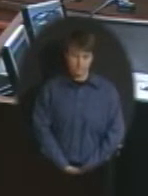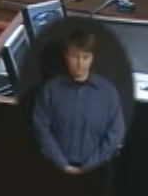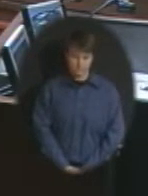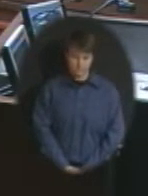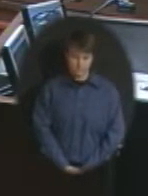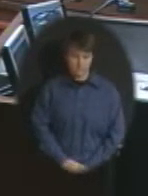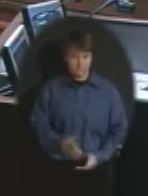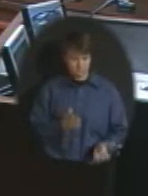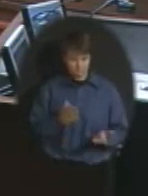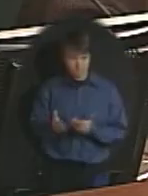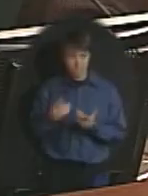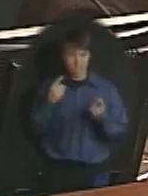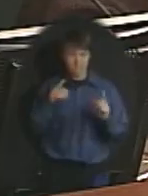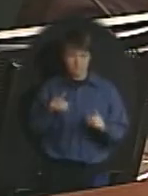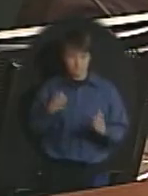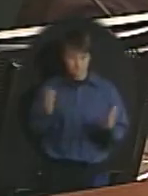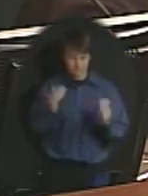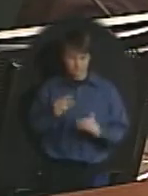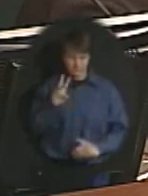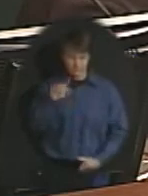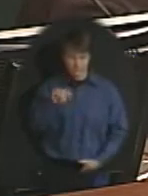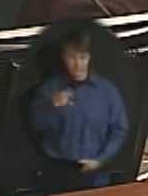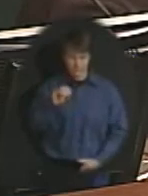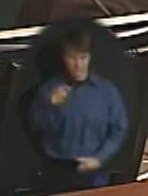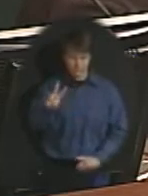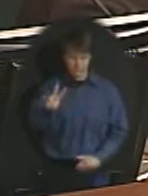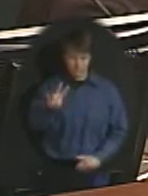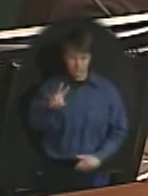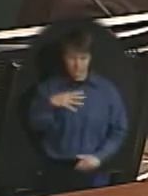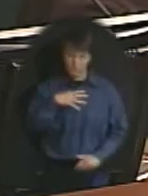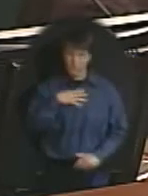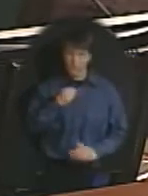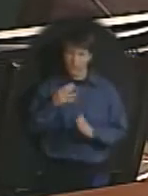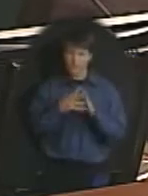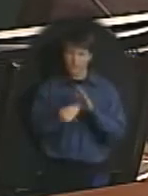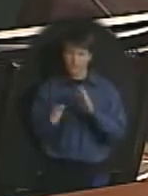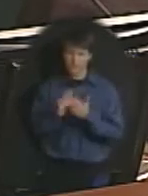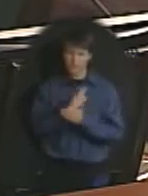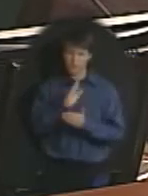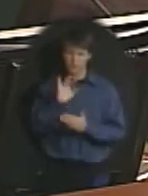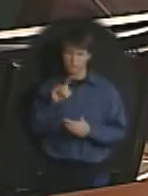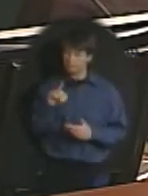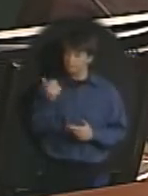Motion carries. 6.07, white copy paper bid. Questions?